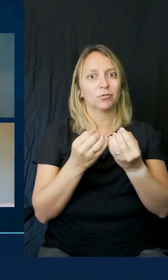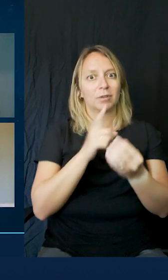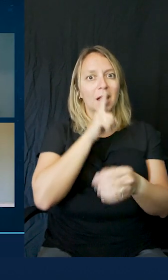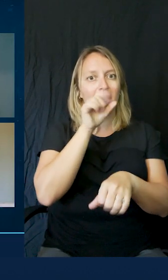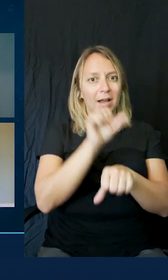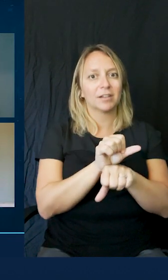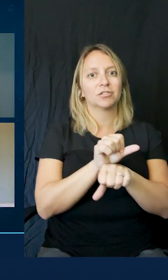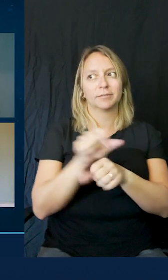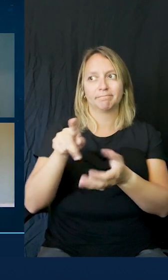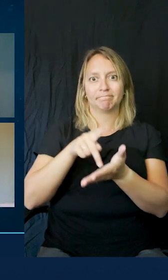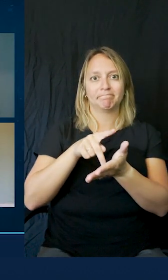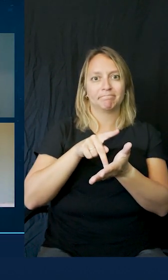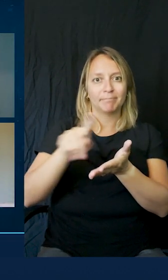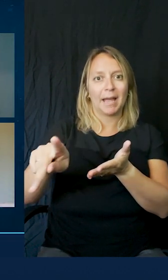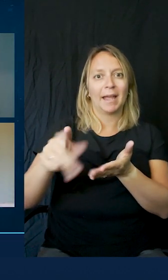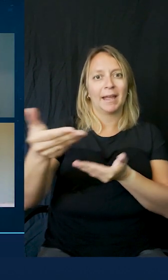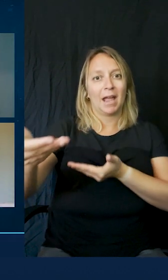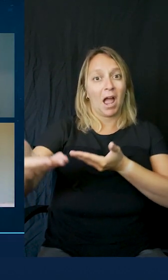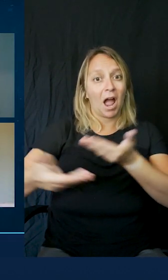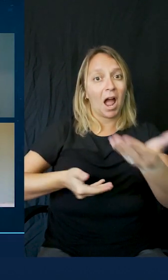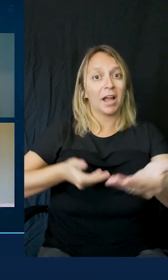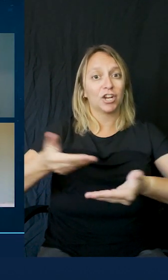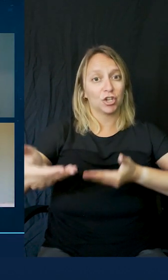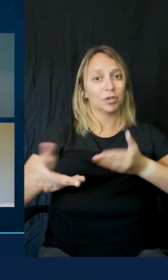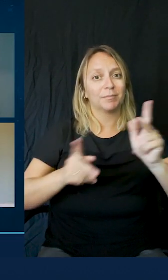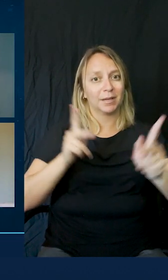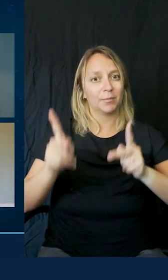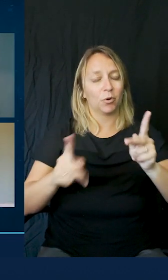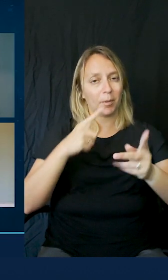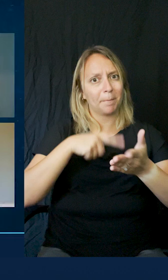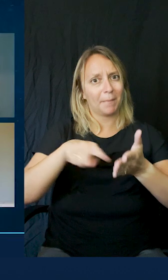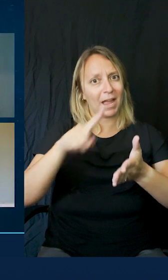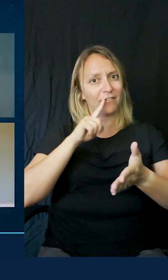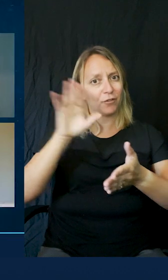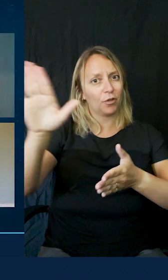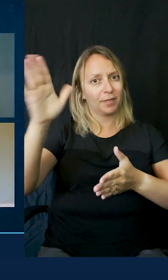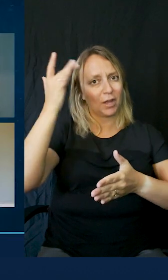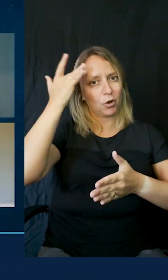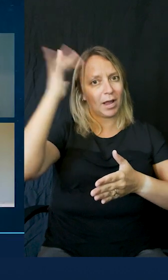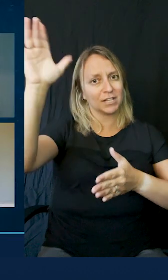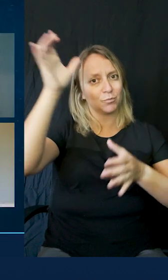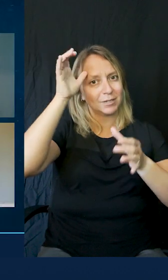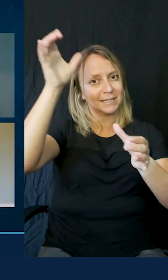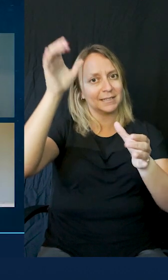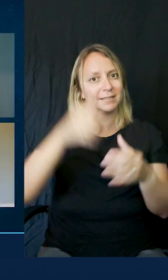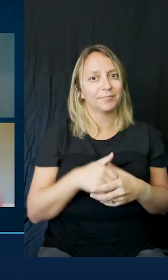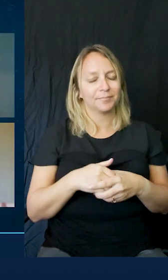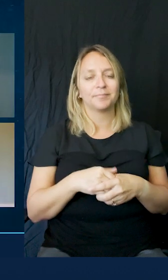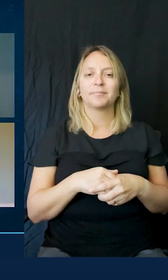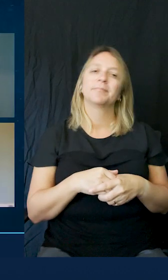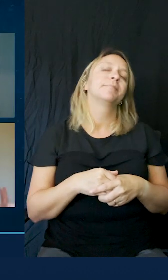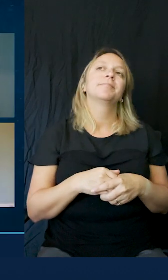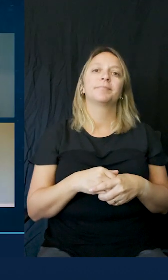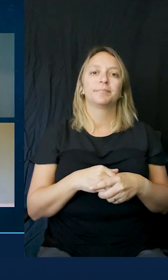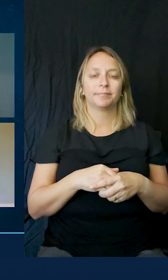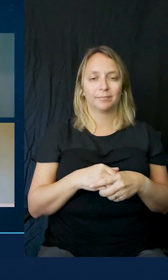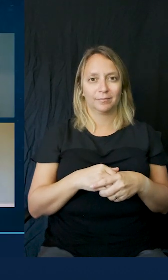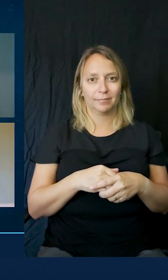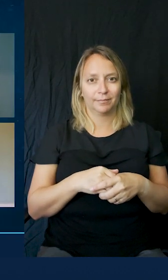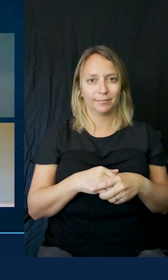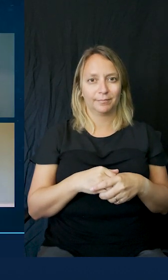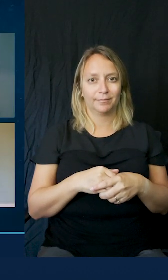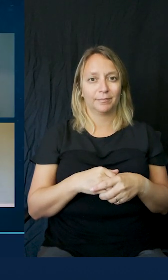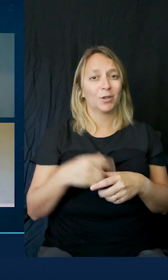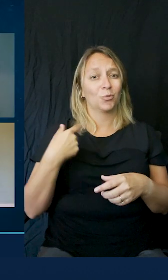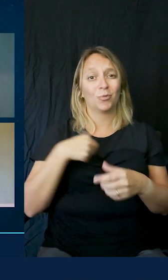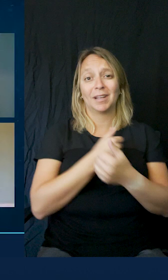to try and hire people and pay them for their expertise. But we love